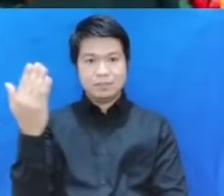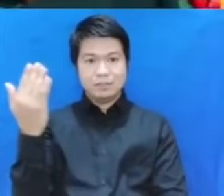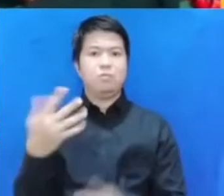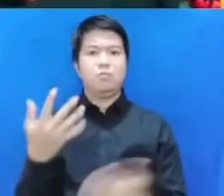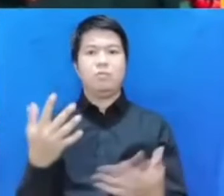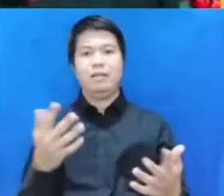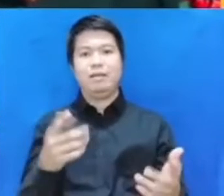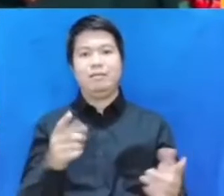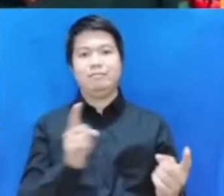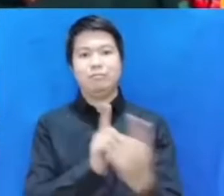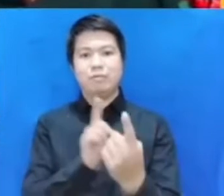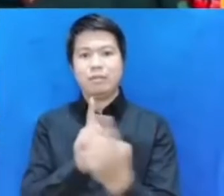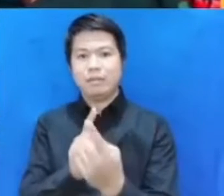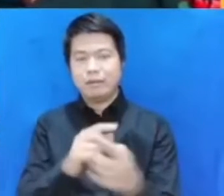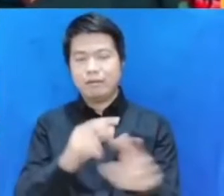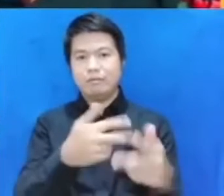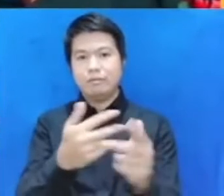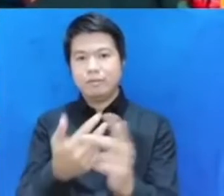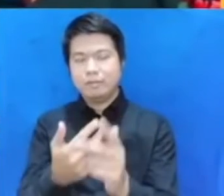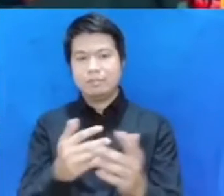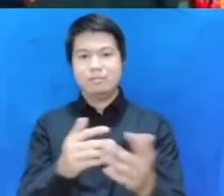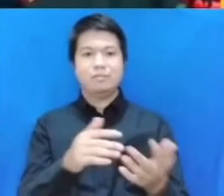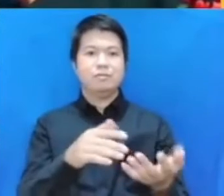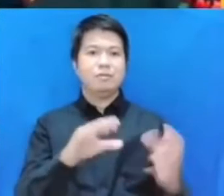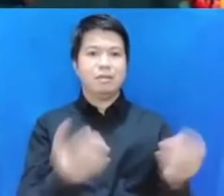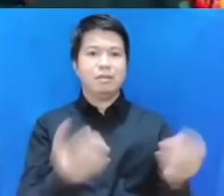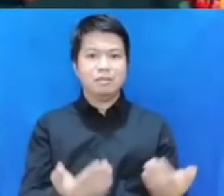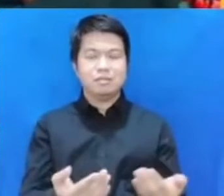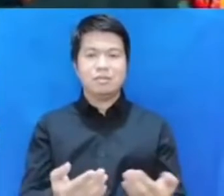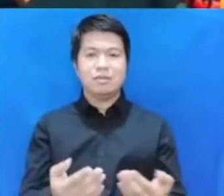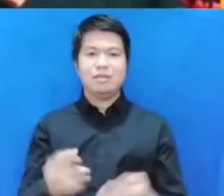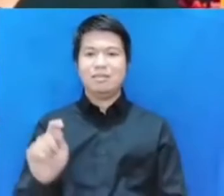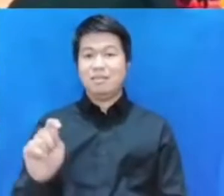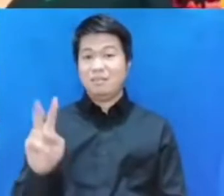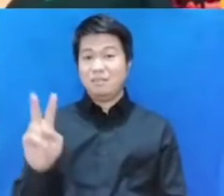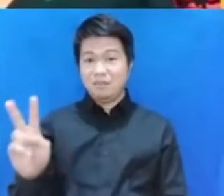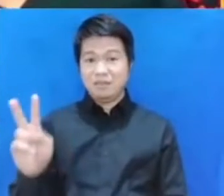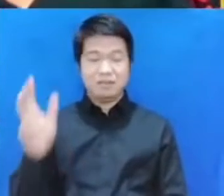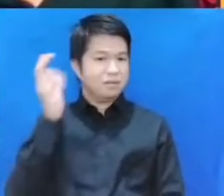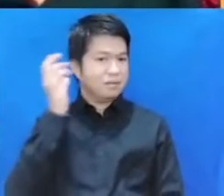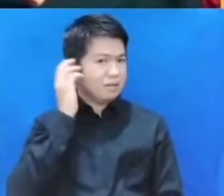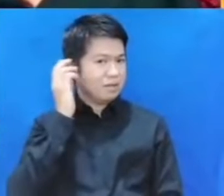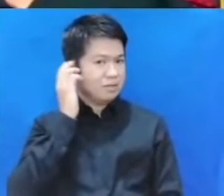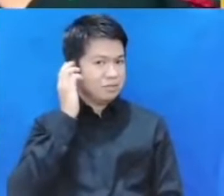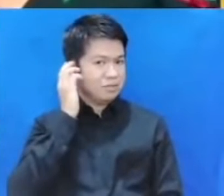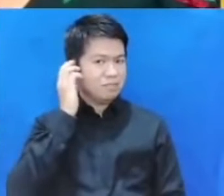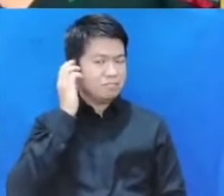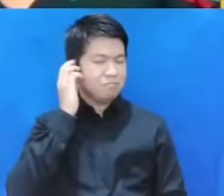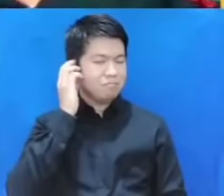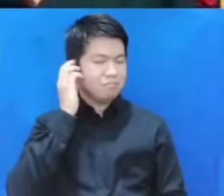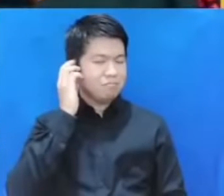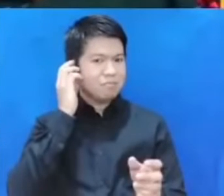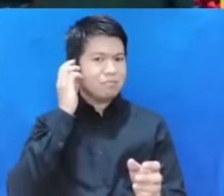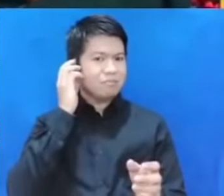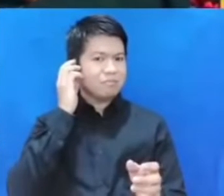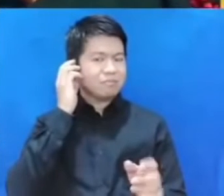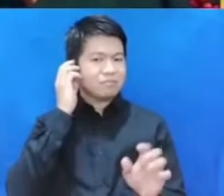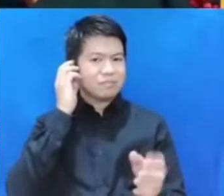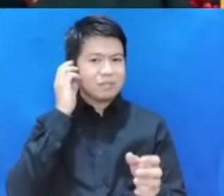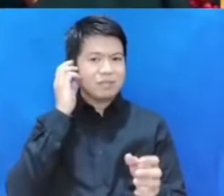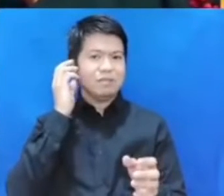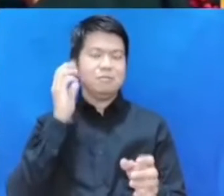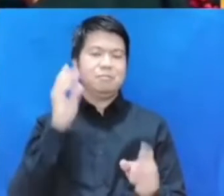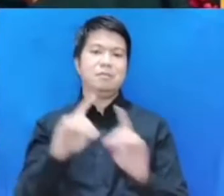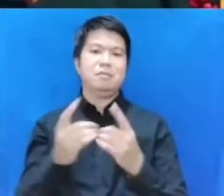and deliver lessons through TV-based, radio-based, or DepEd teleradio, and create and contextualize the